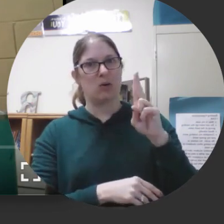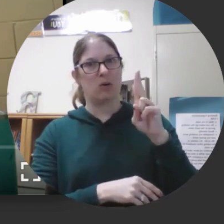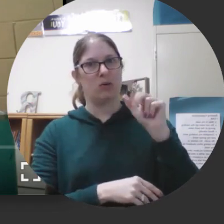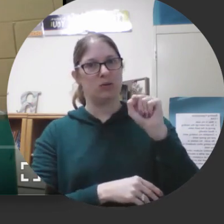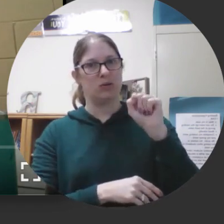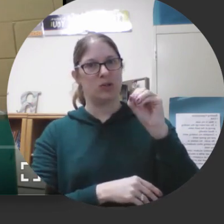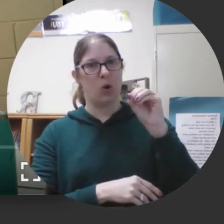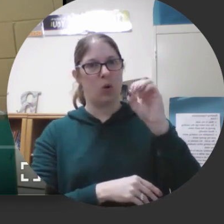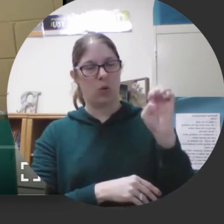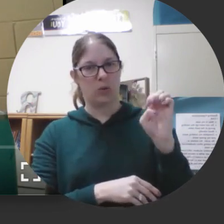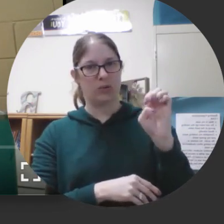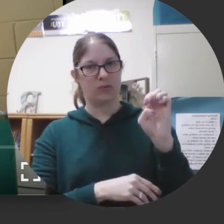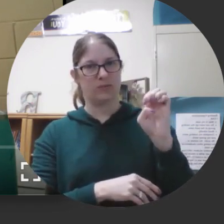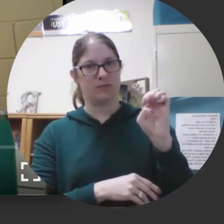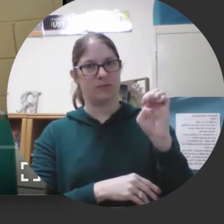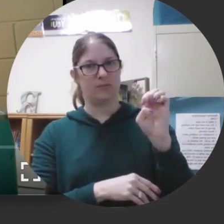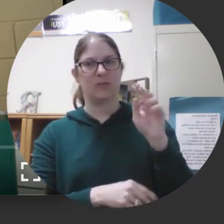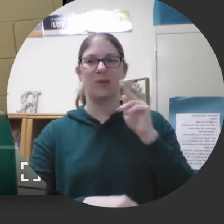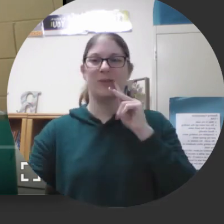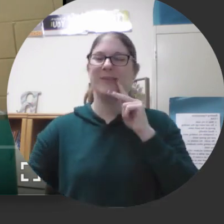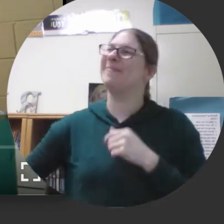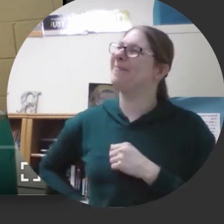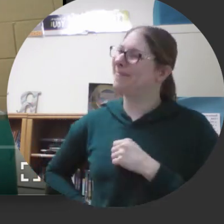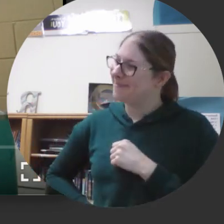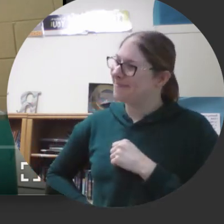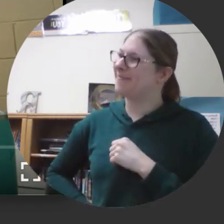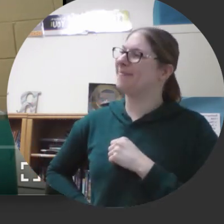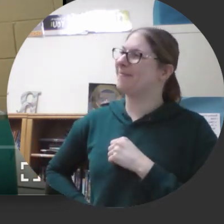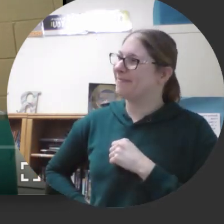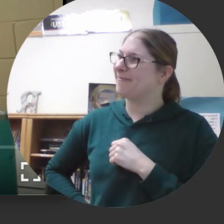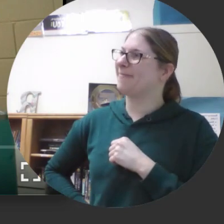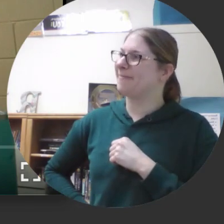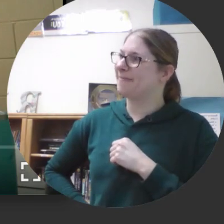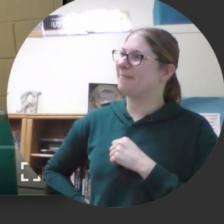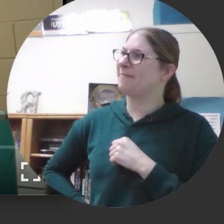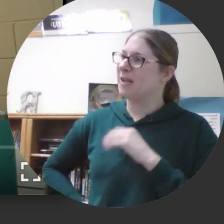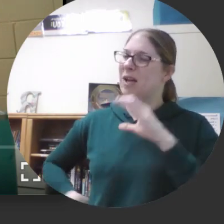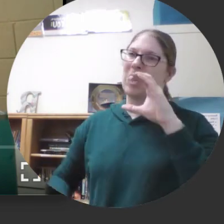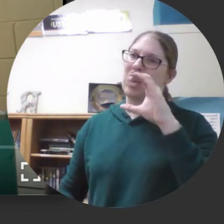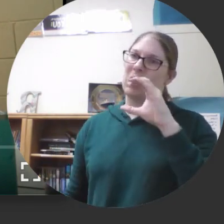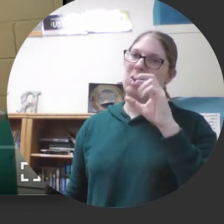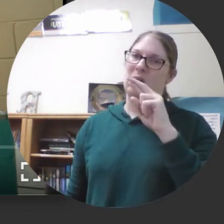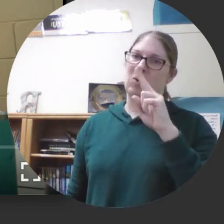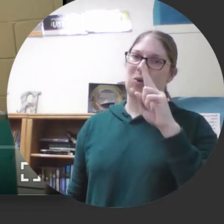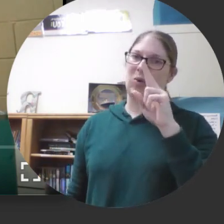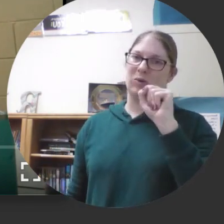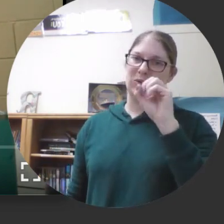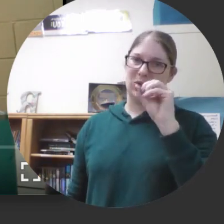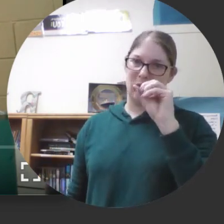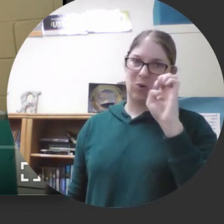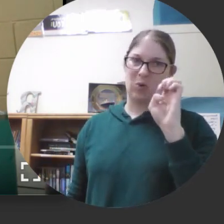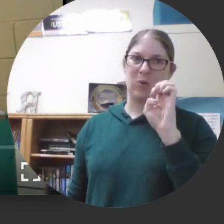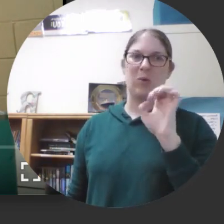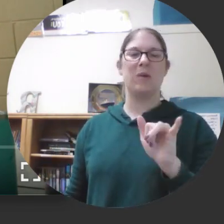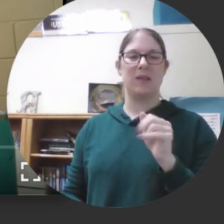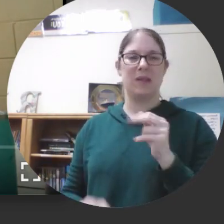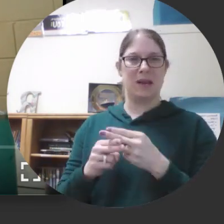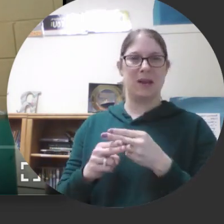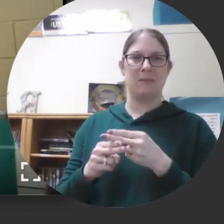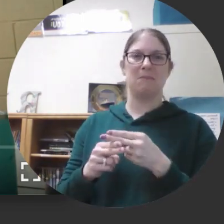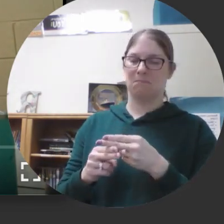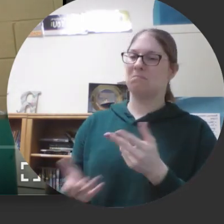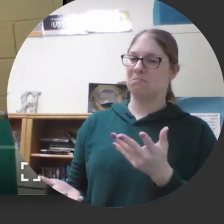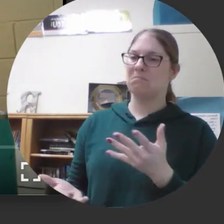"Robinson Crusoe," said Kirsty doubtfully. "It's rather long, isn't it?" "Just Crusoe then,